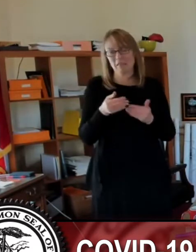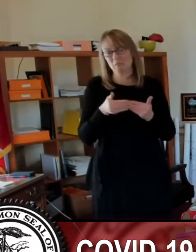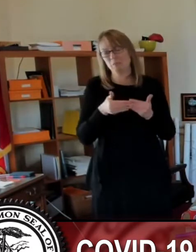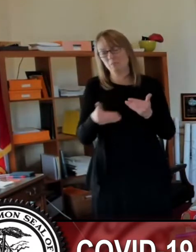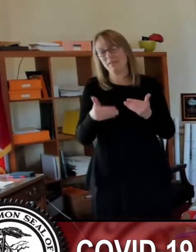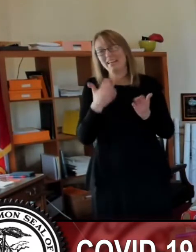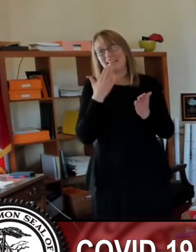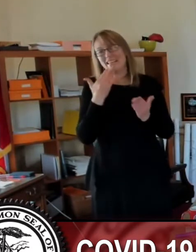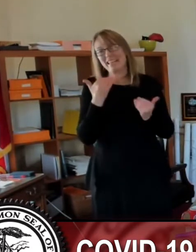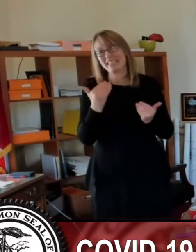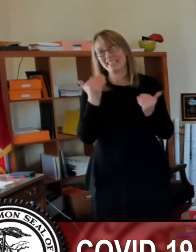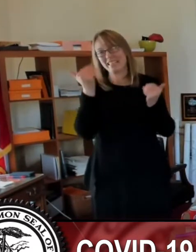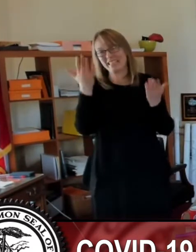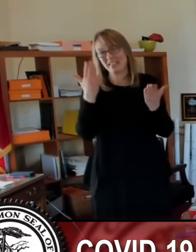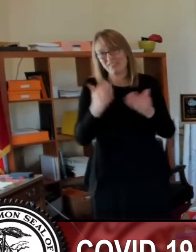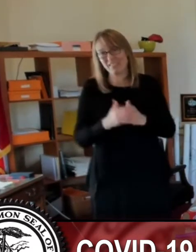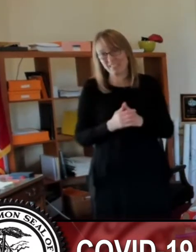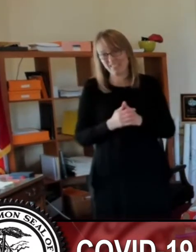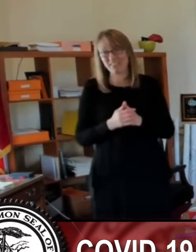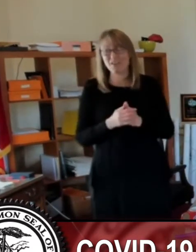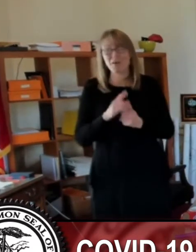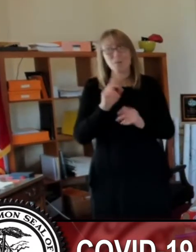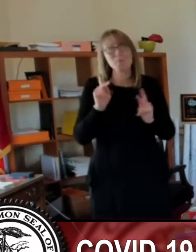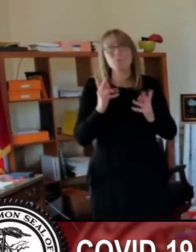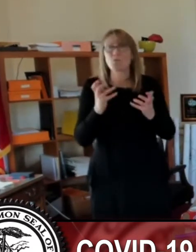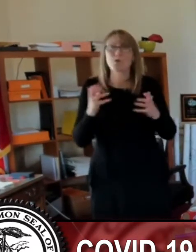But better to keep it small this year. So.